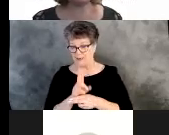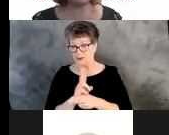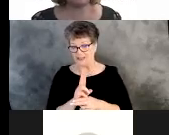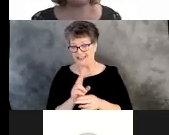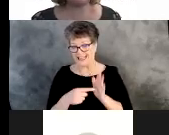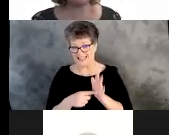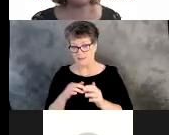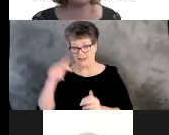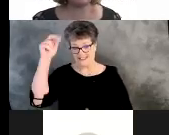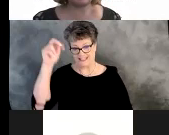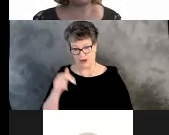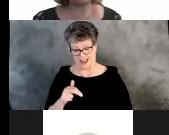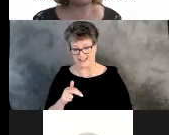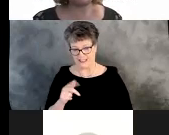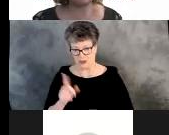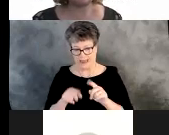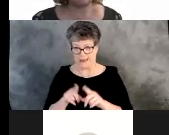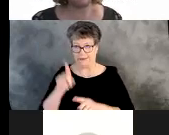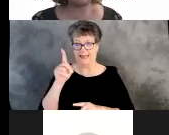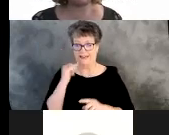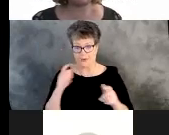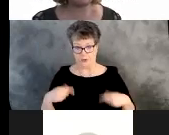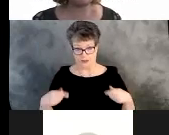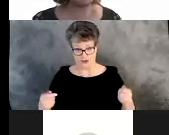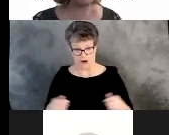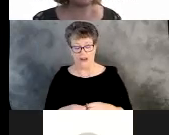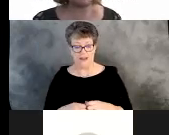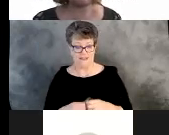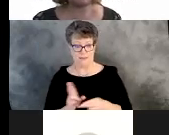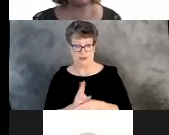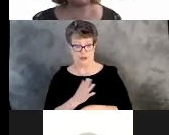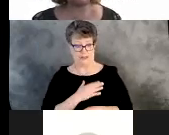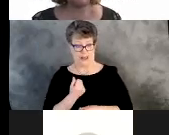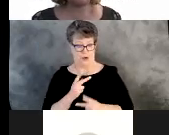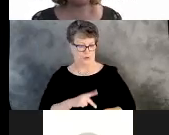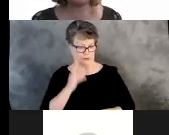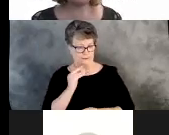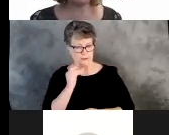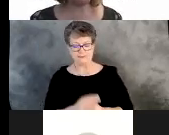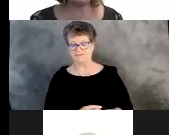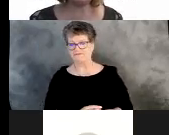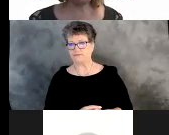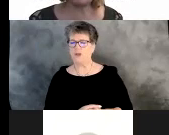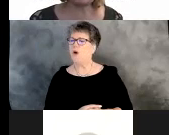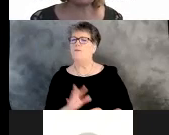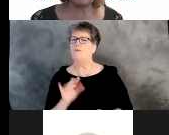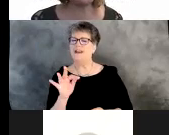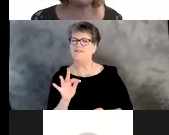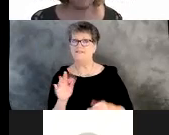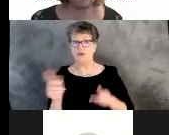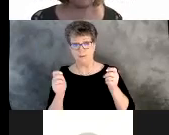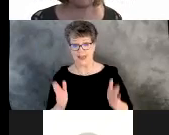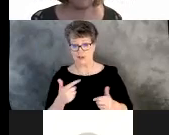the staircase that you can't get up if you use a wheelchair, right? Because I'm just using my own personal experience. But what about if, like, you're a manager? Like,